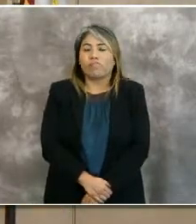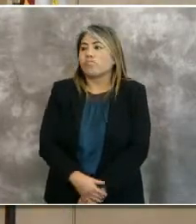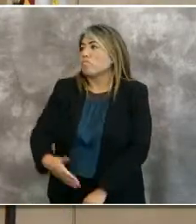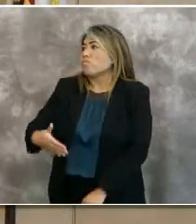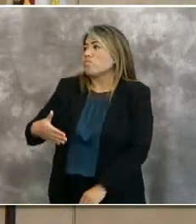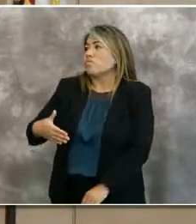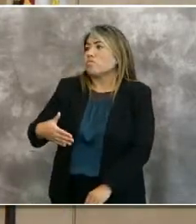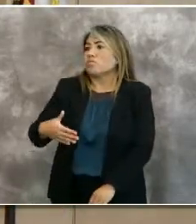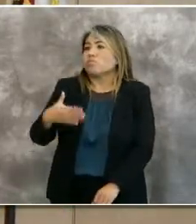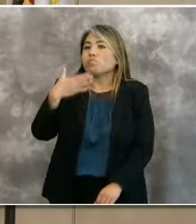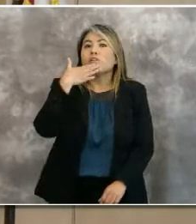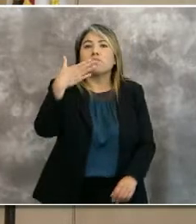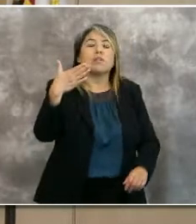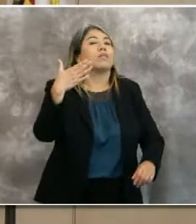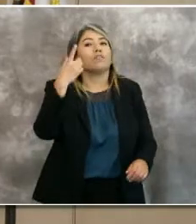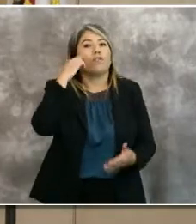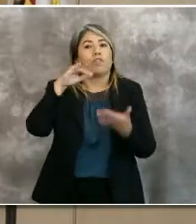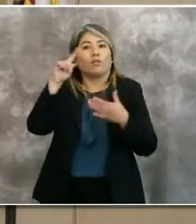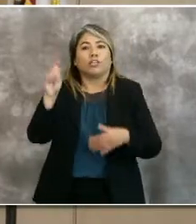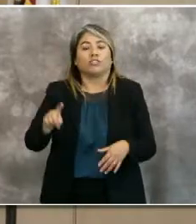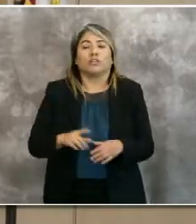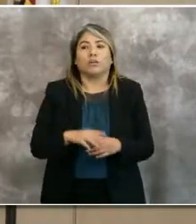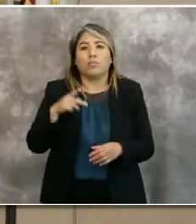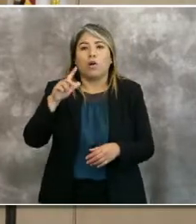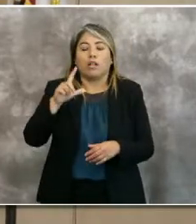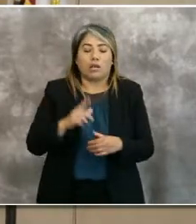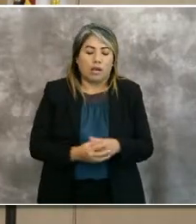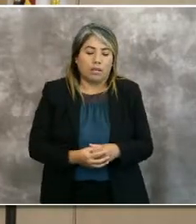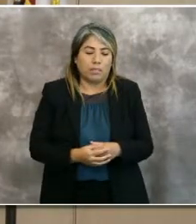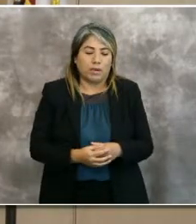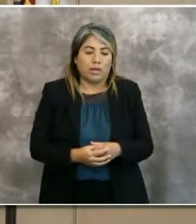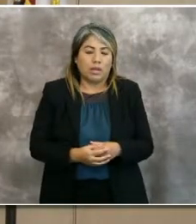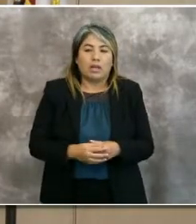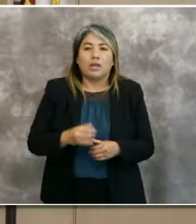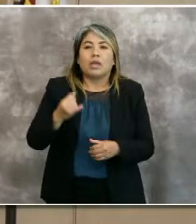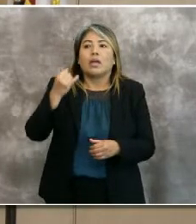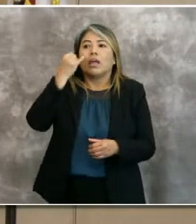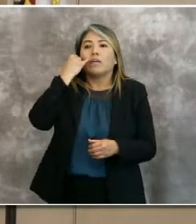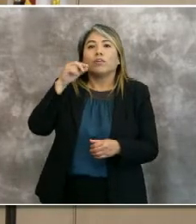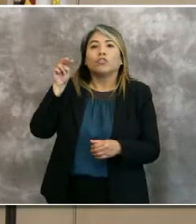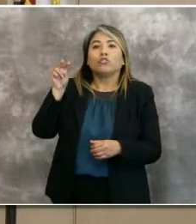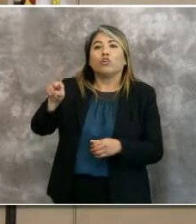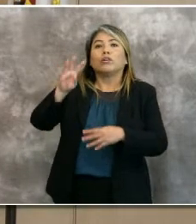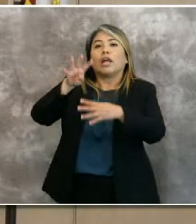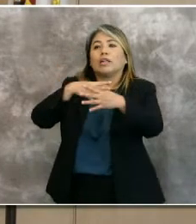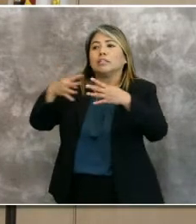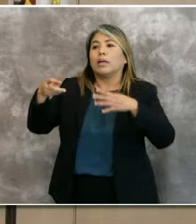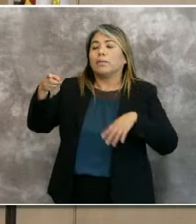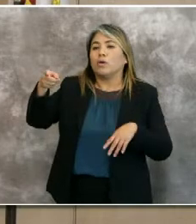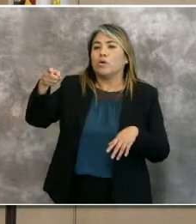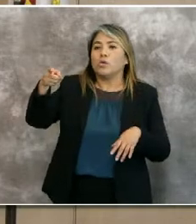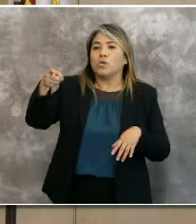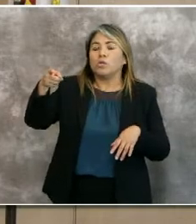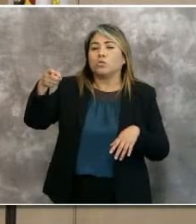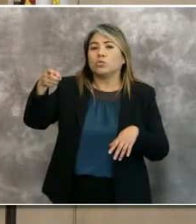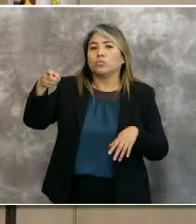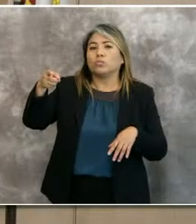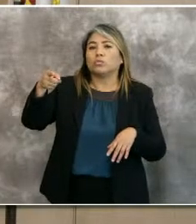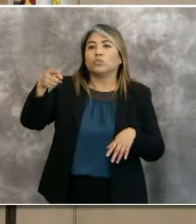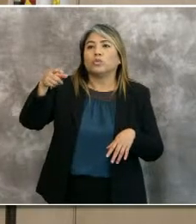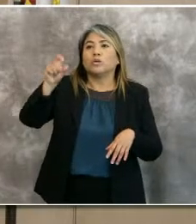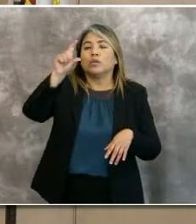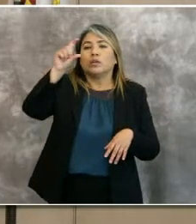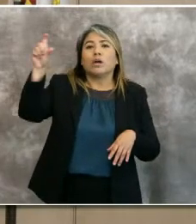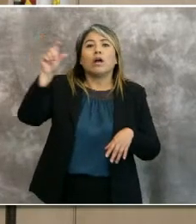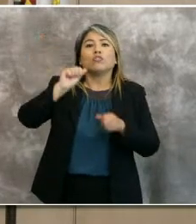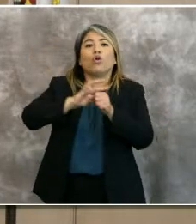Thank you. Thank you for that question, Paul. If you look at the table that shows, the graphic that